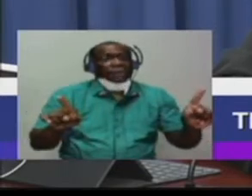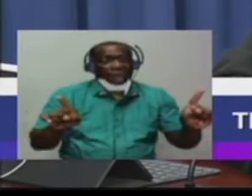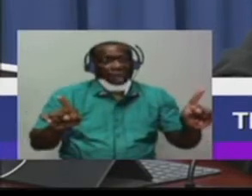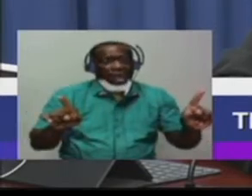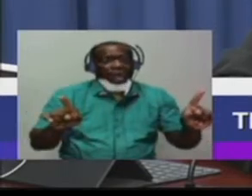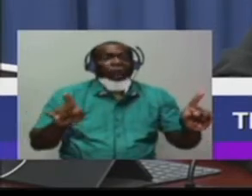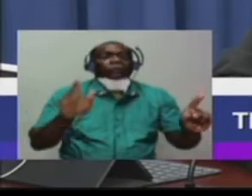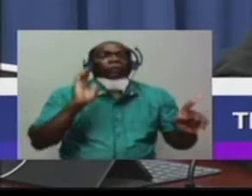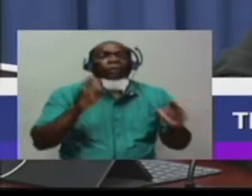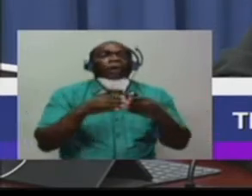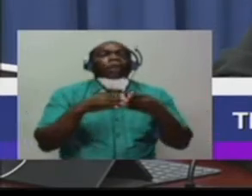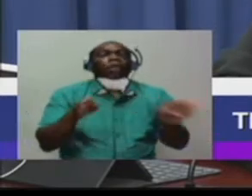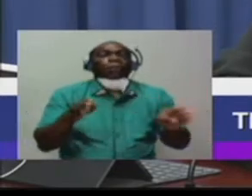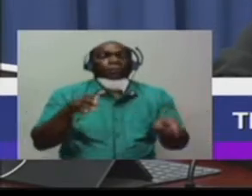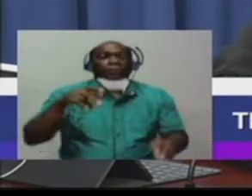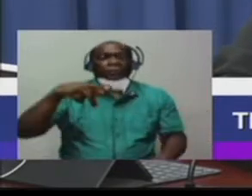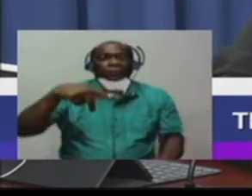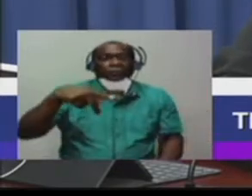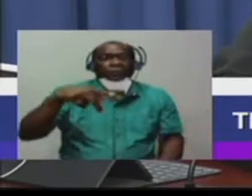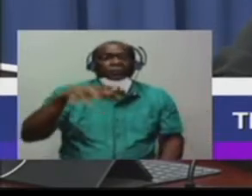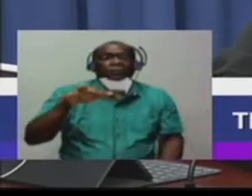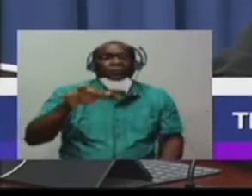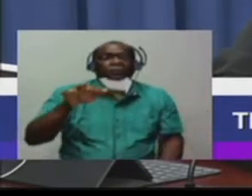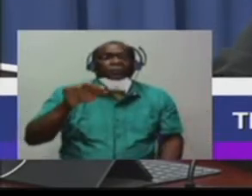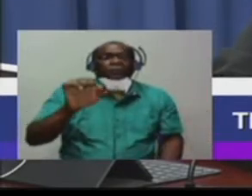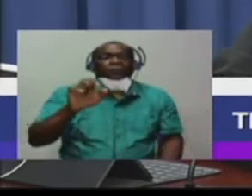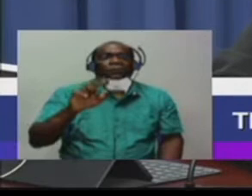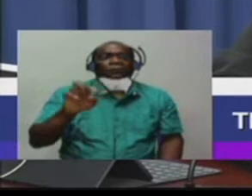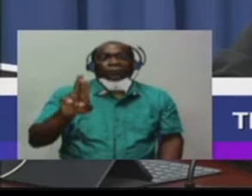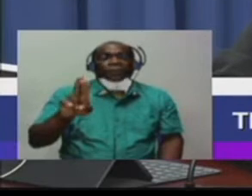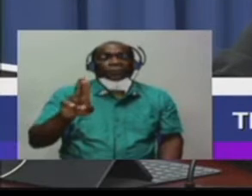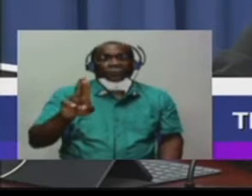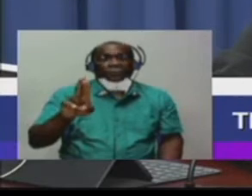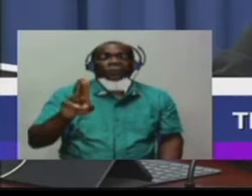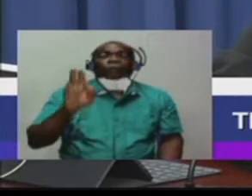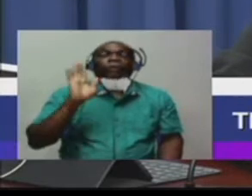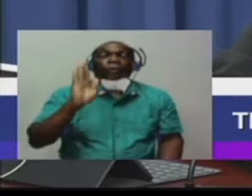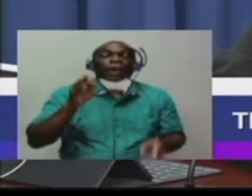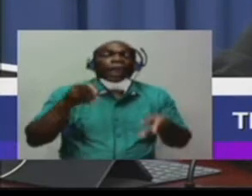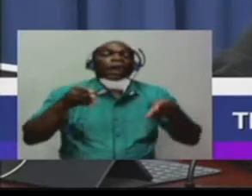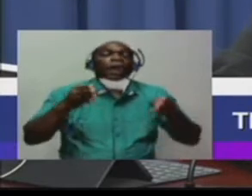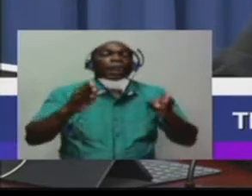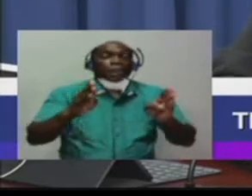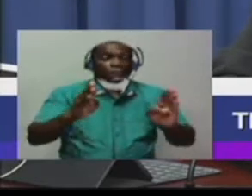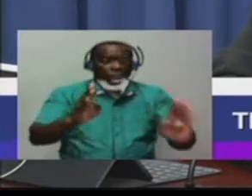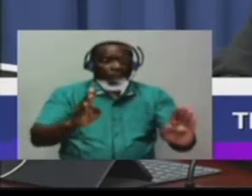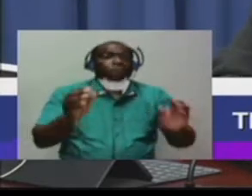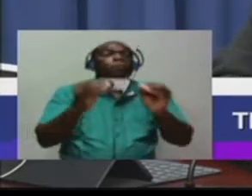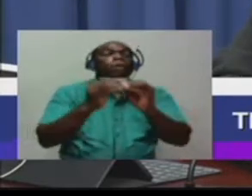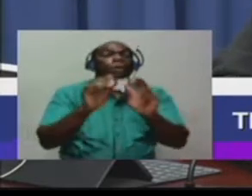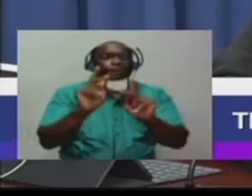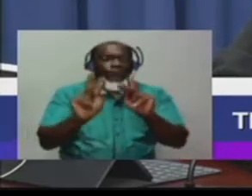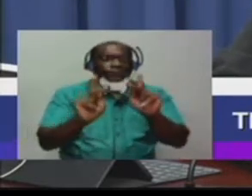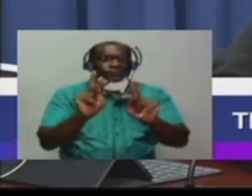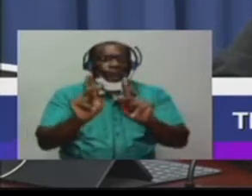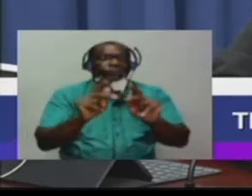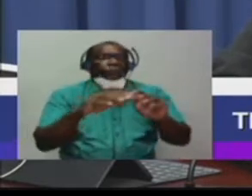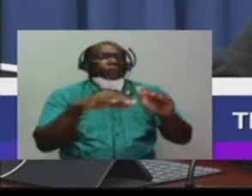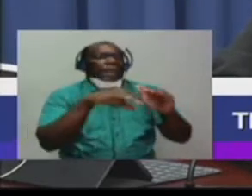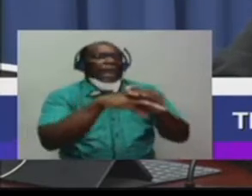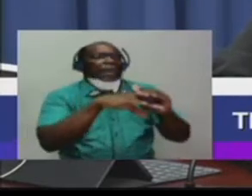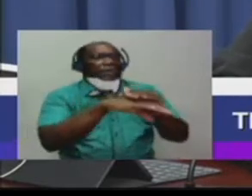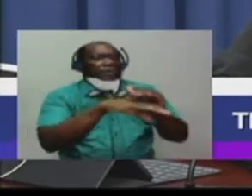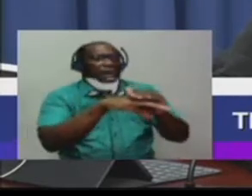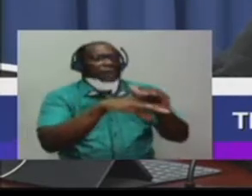Pfizer because the doses can't waste. They are expiring in November. We will continue